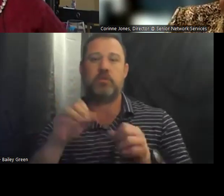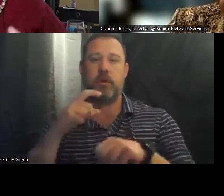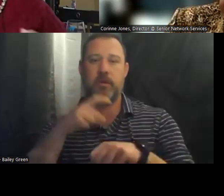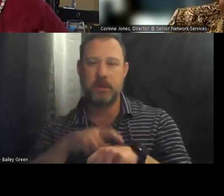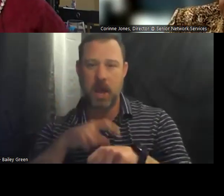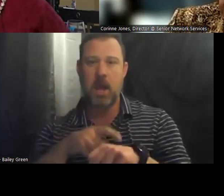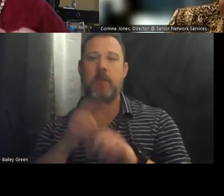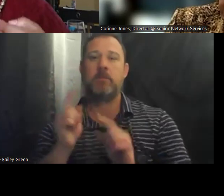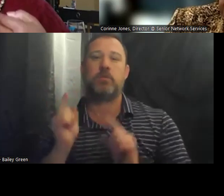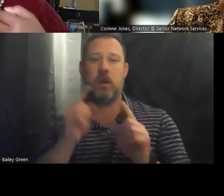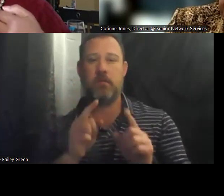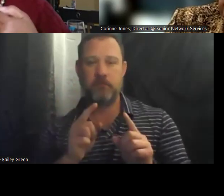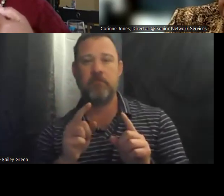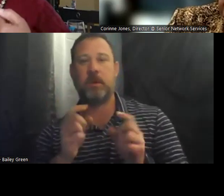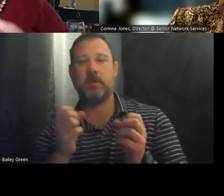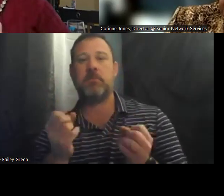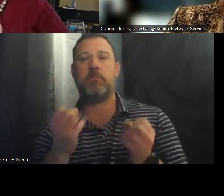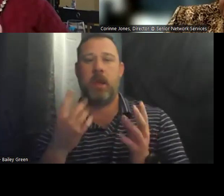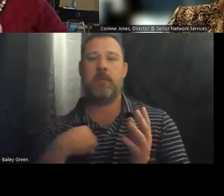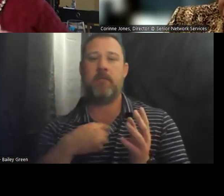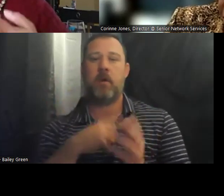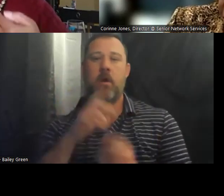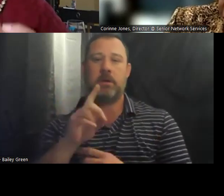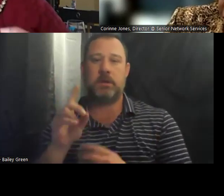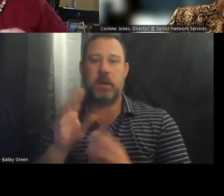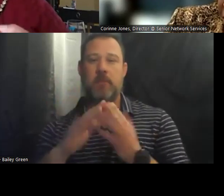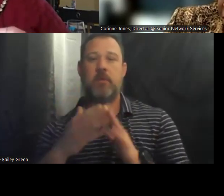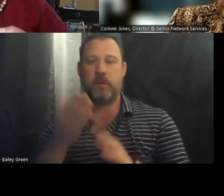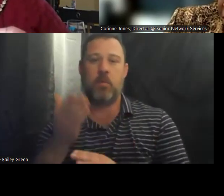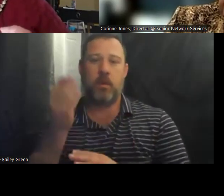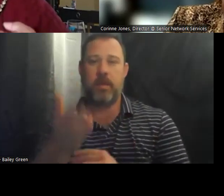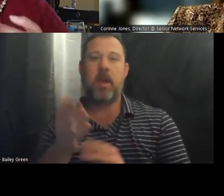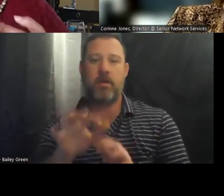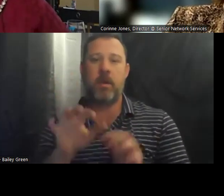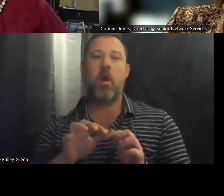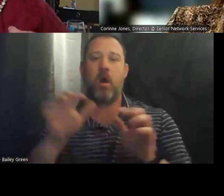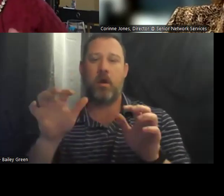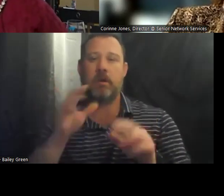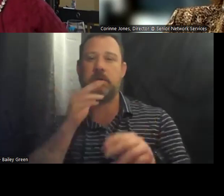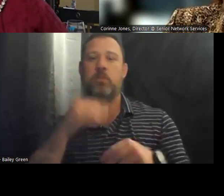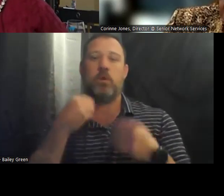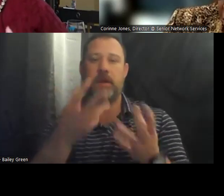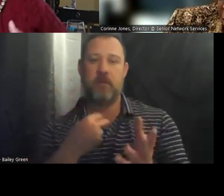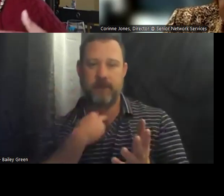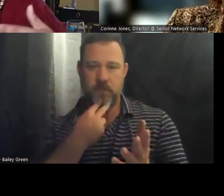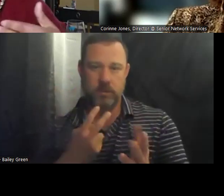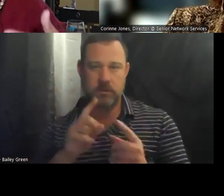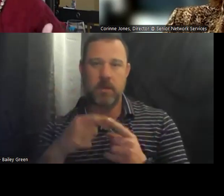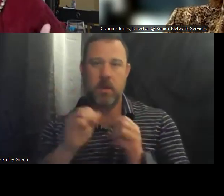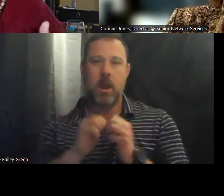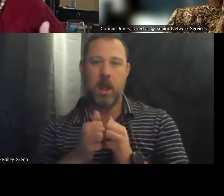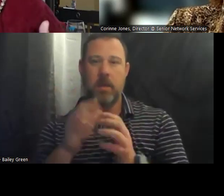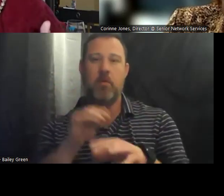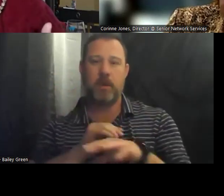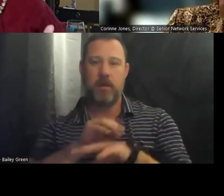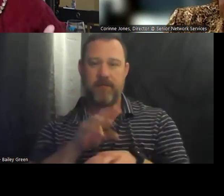up, because many from our DD community were there in that audience and were given a voice about how they were being